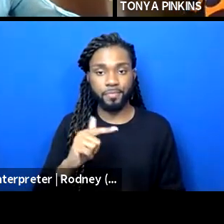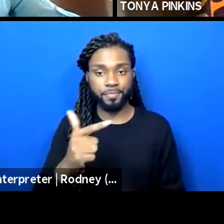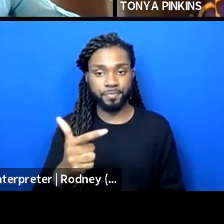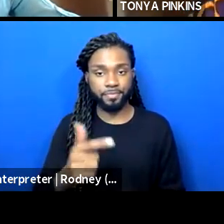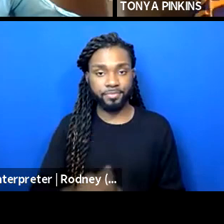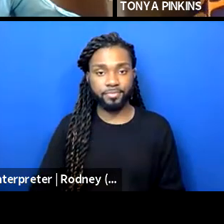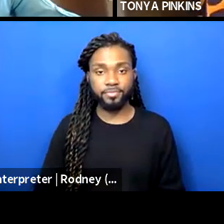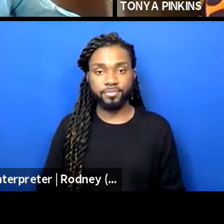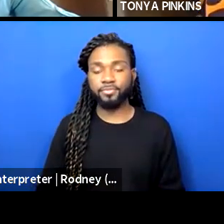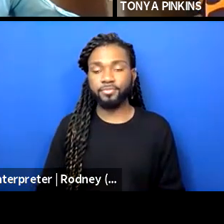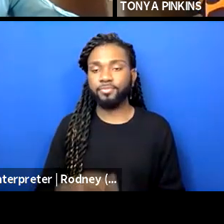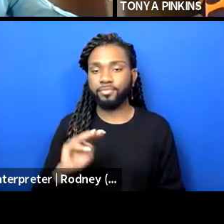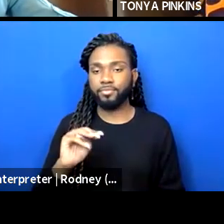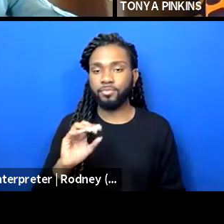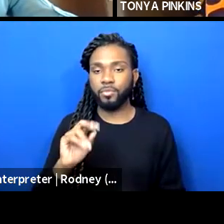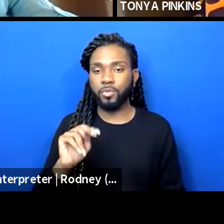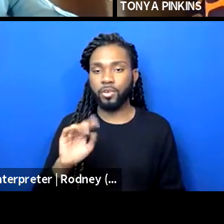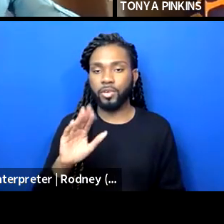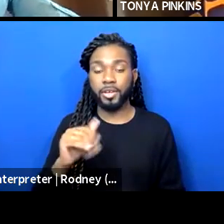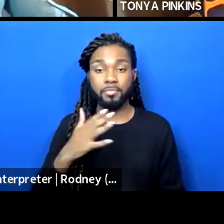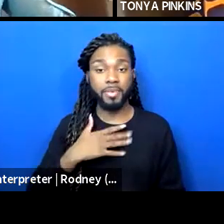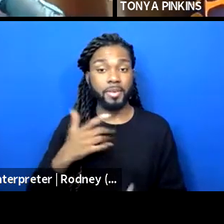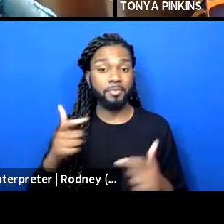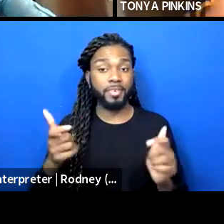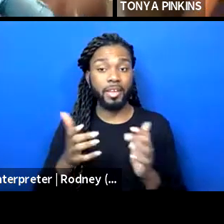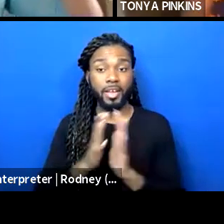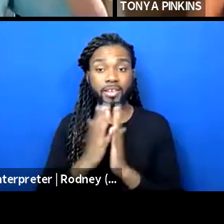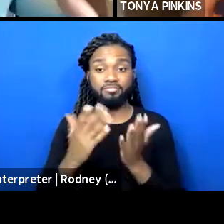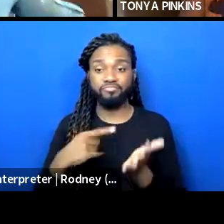My big ask is reparations.